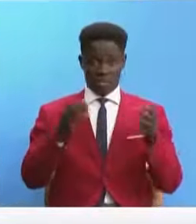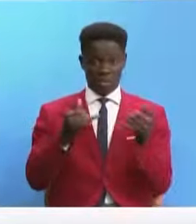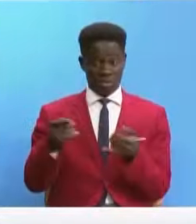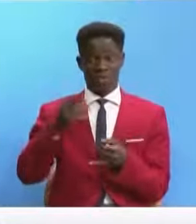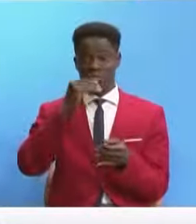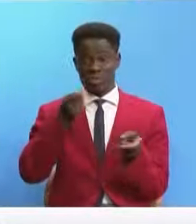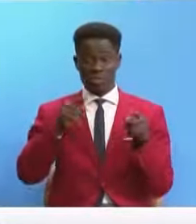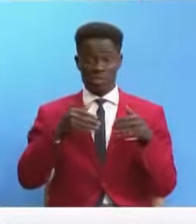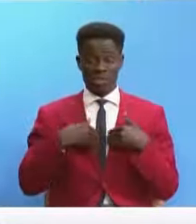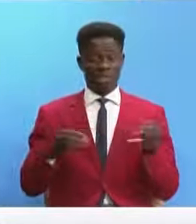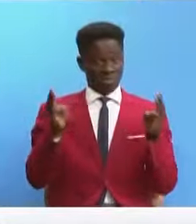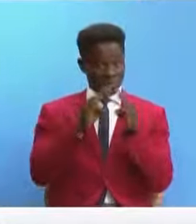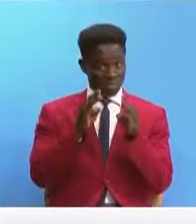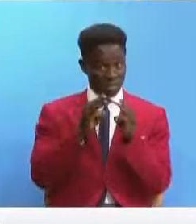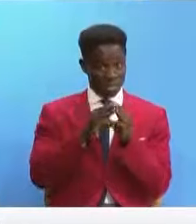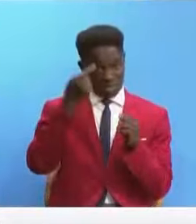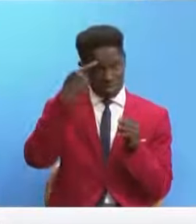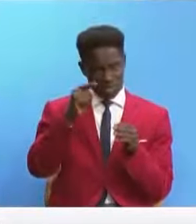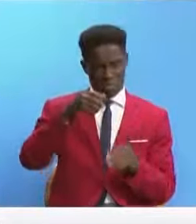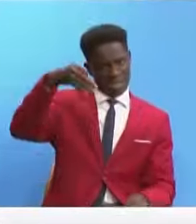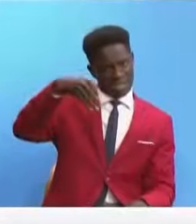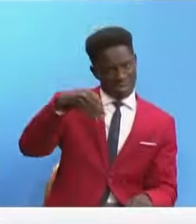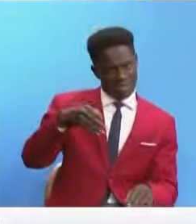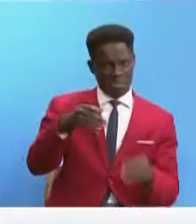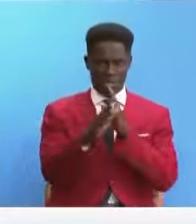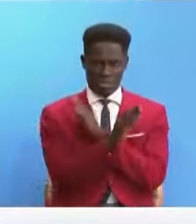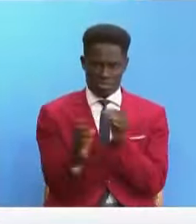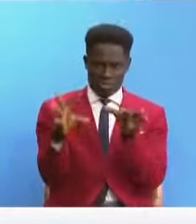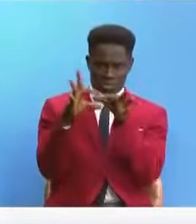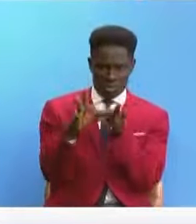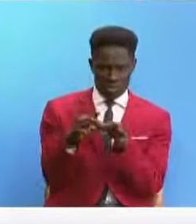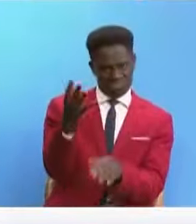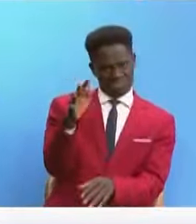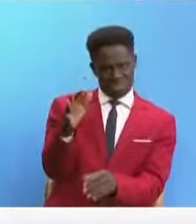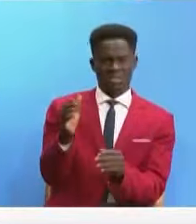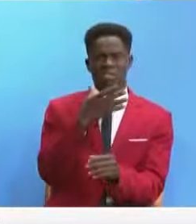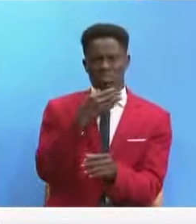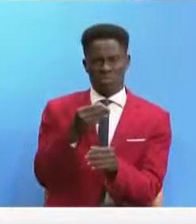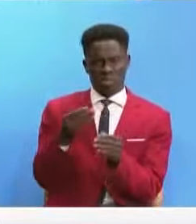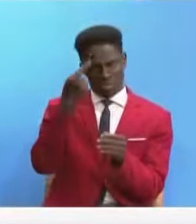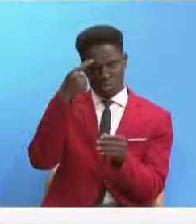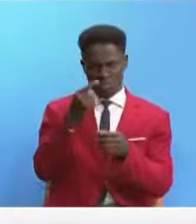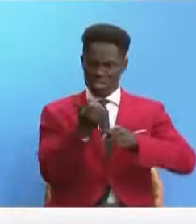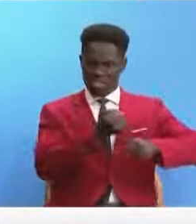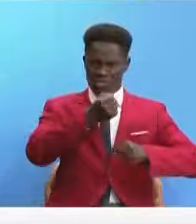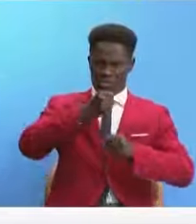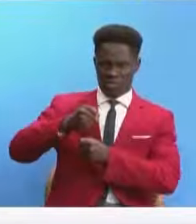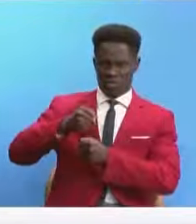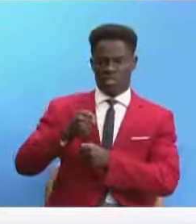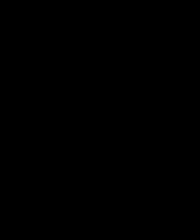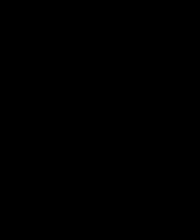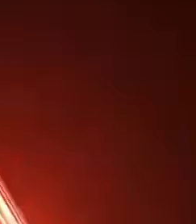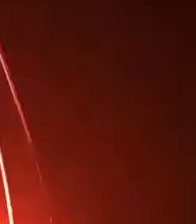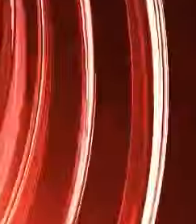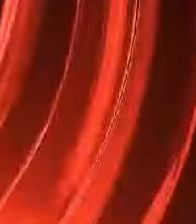the 25th session of the Namibia-Zambia Joint Permanent Commission on Defense and Security in Swakopmund,